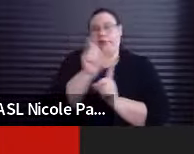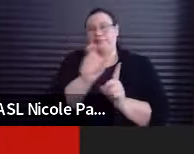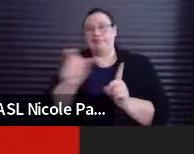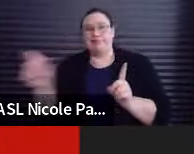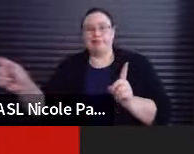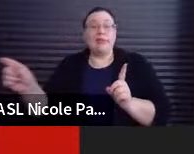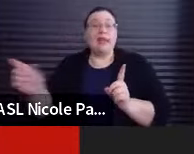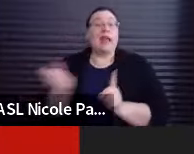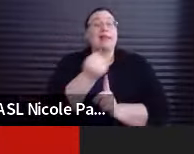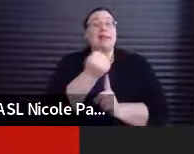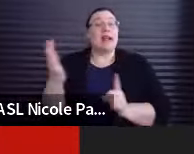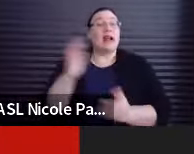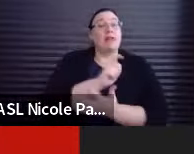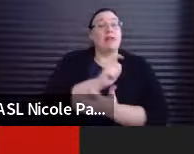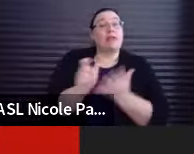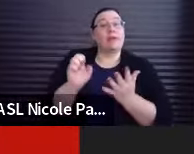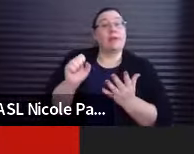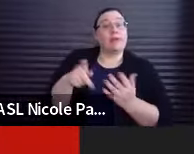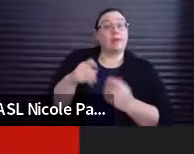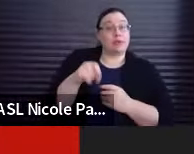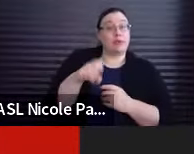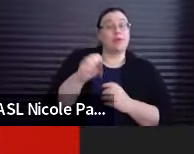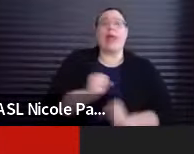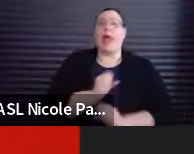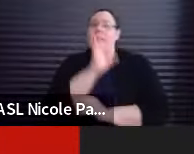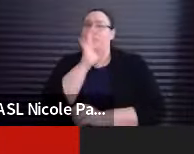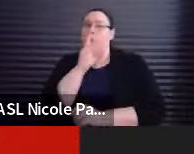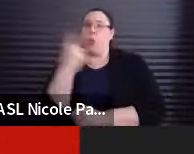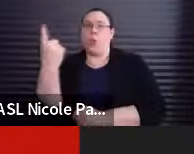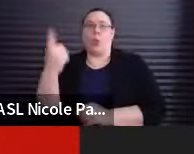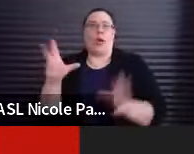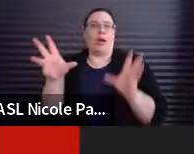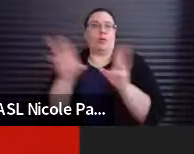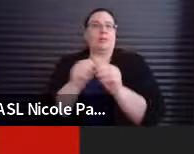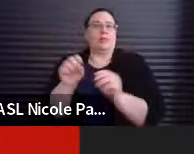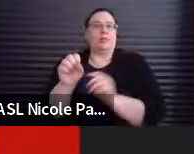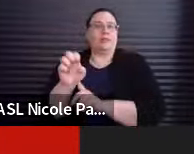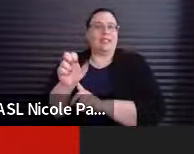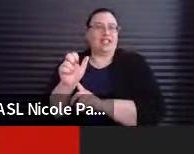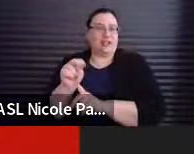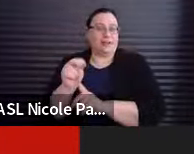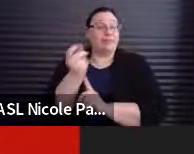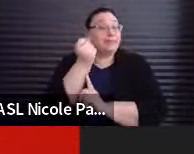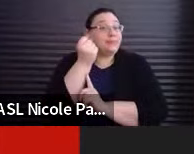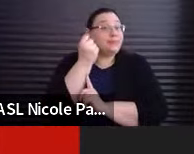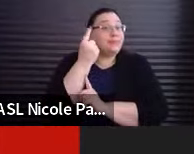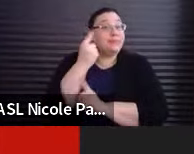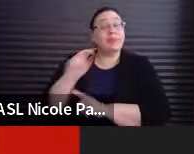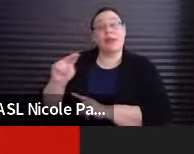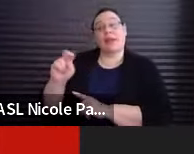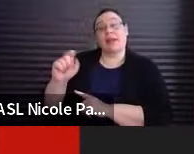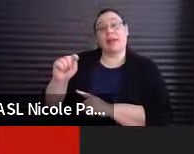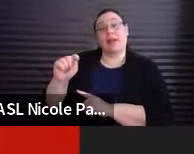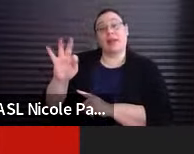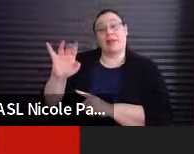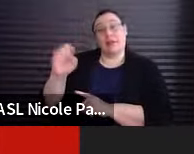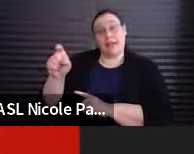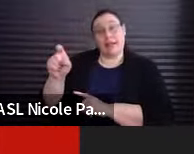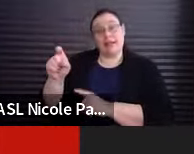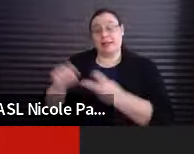be recorded in a single session. Now, I want to add that under the Netflix and the 2021 dubbing